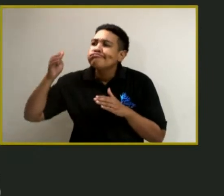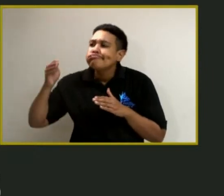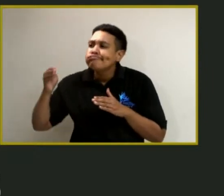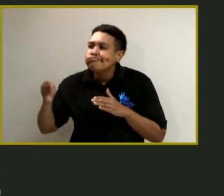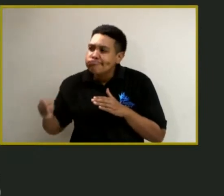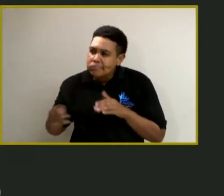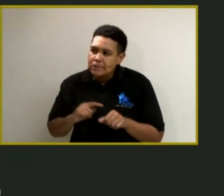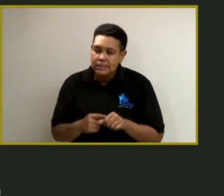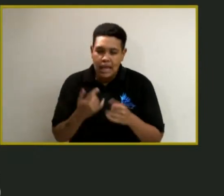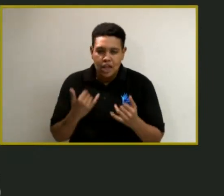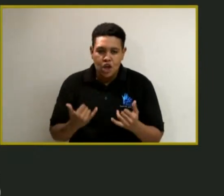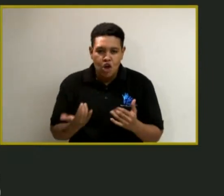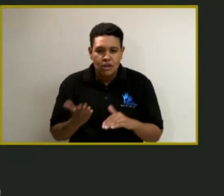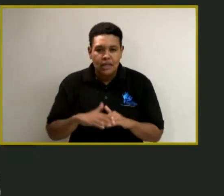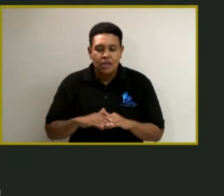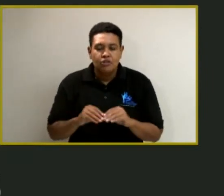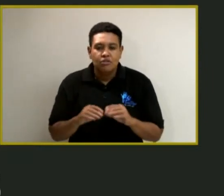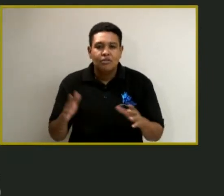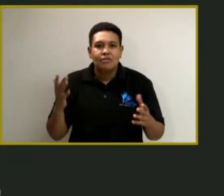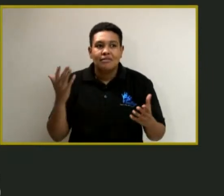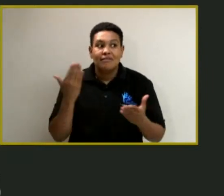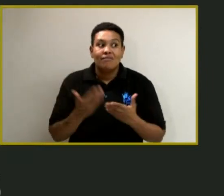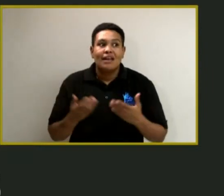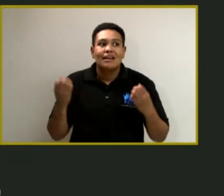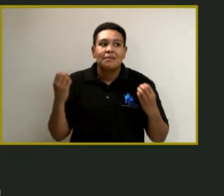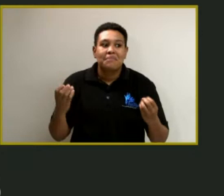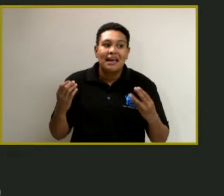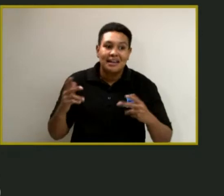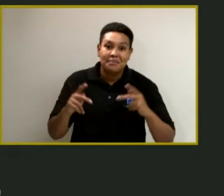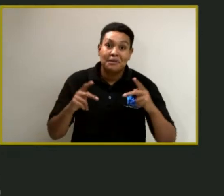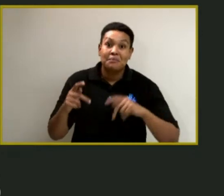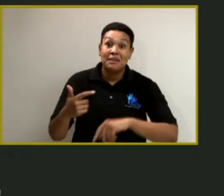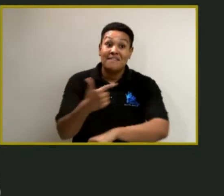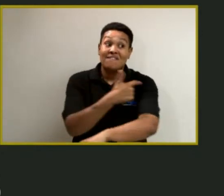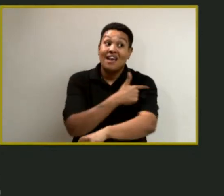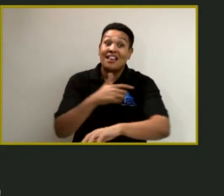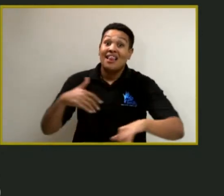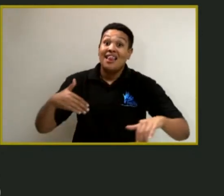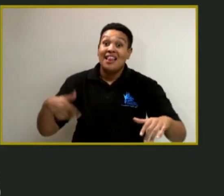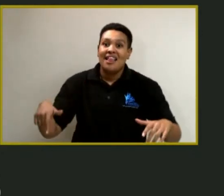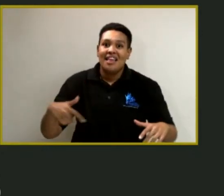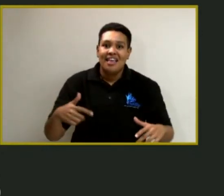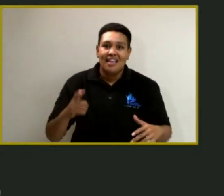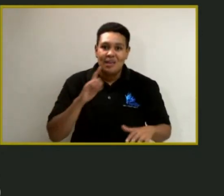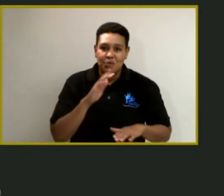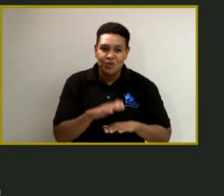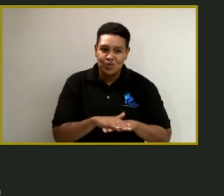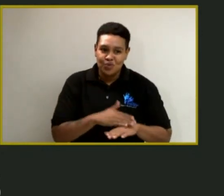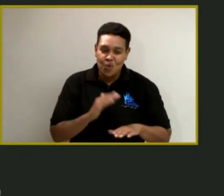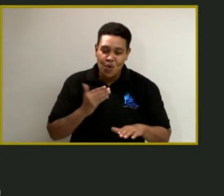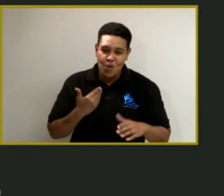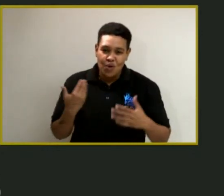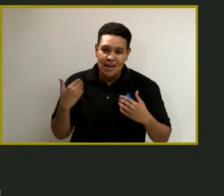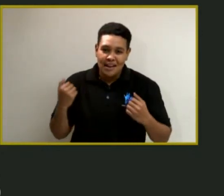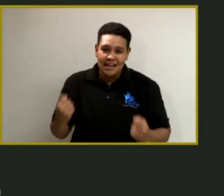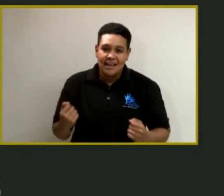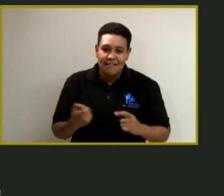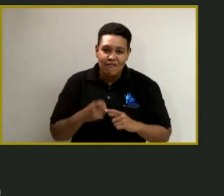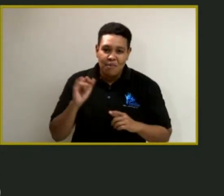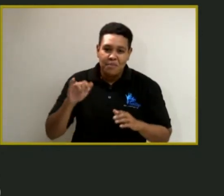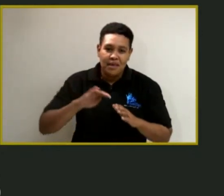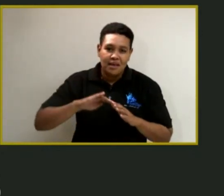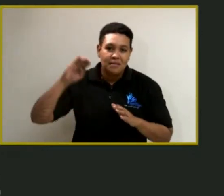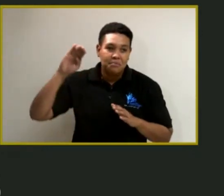many unvaccinated people slow down our recovery from that peak? I mean, is